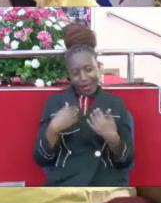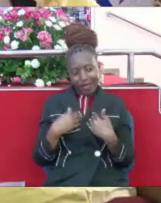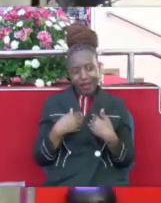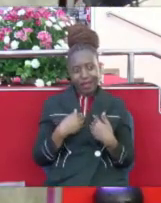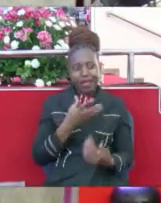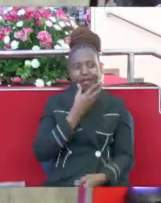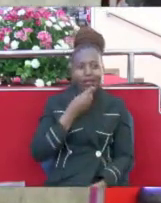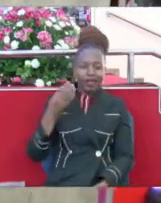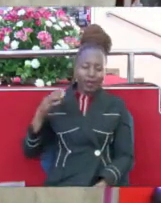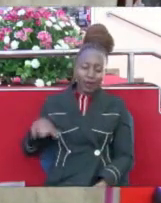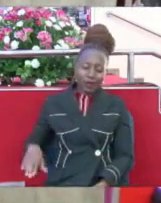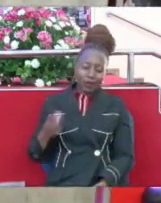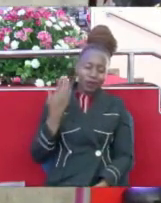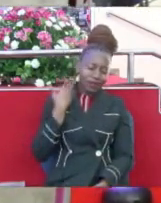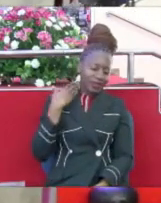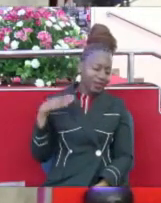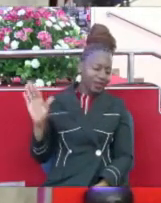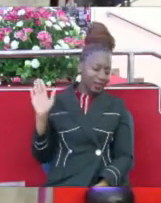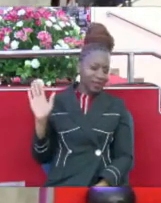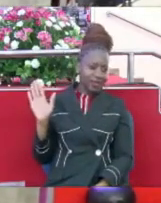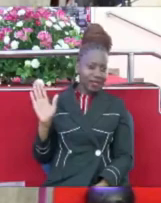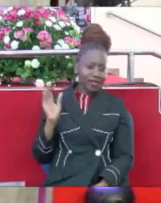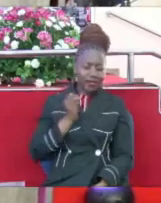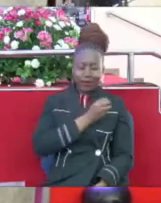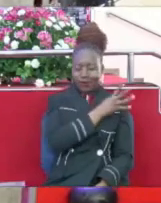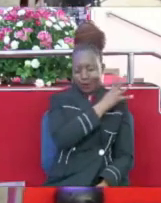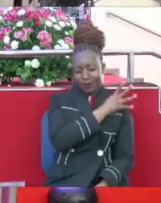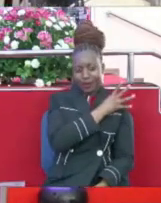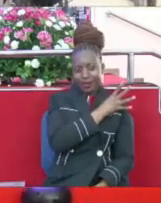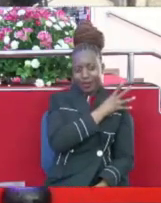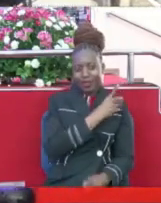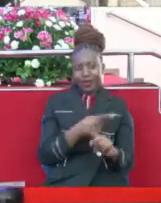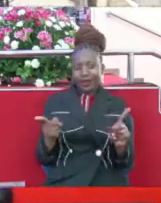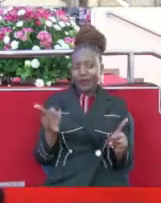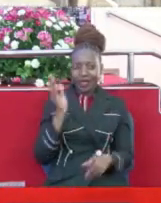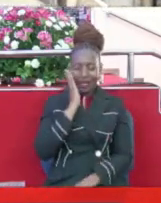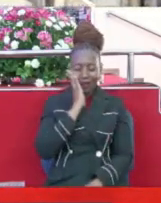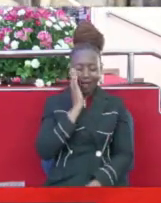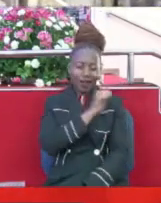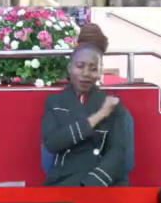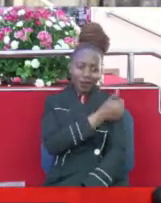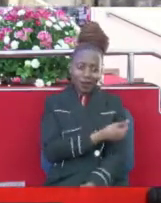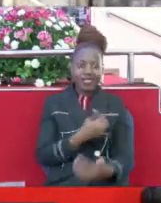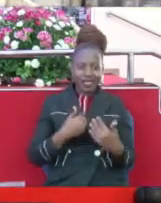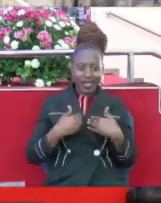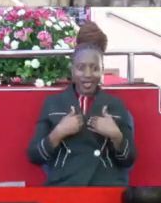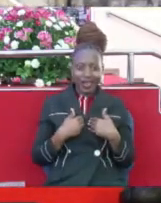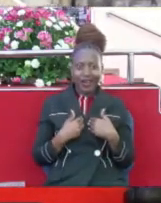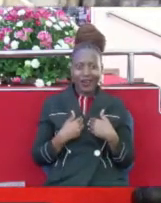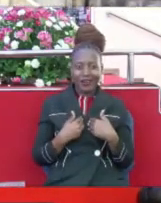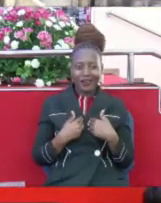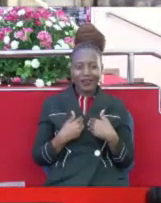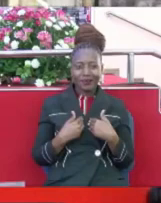it. But she was an authority in that home. And so she did that every